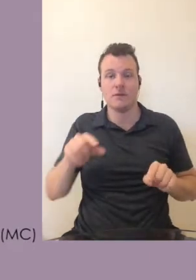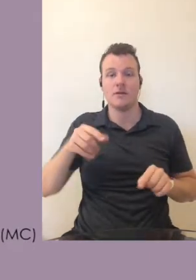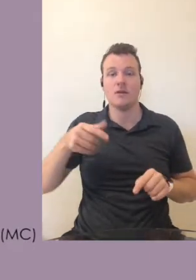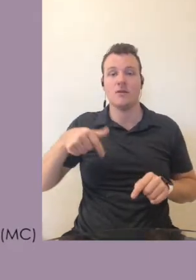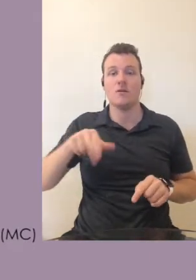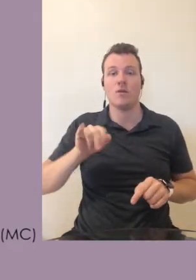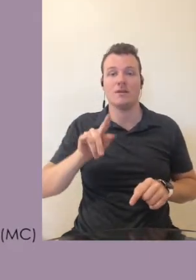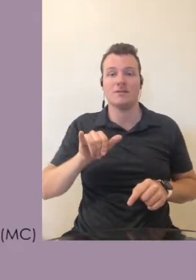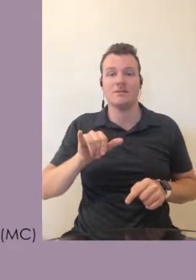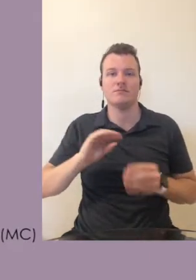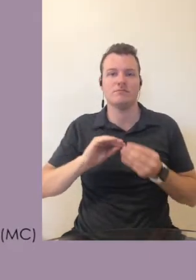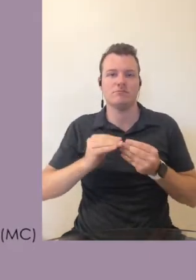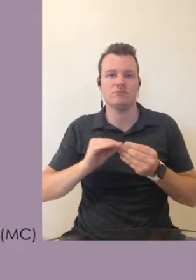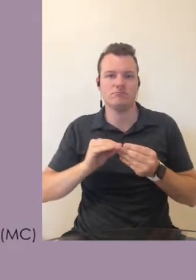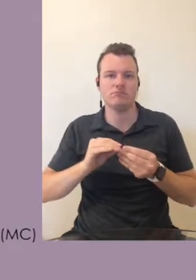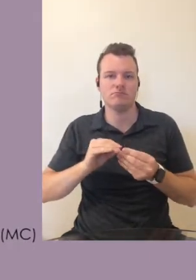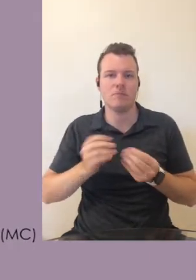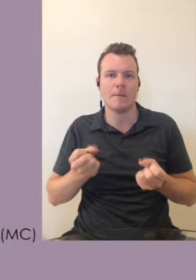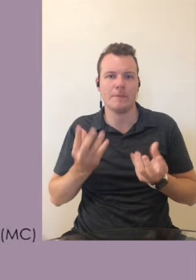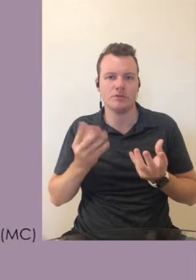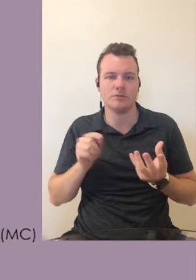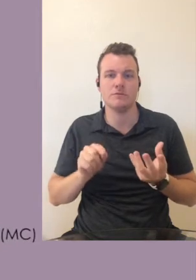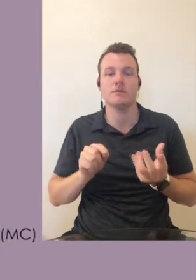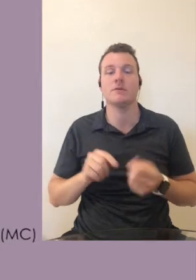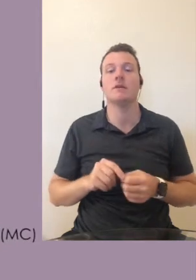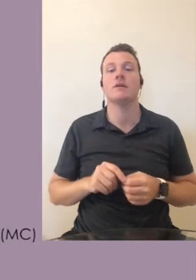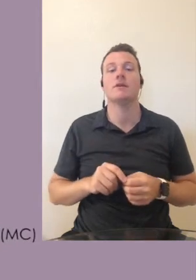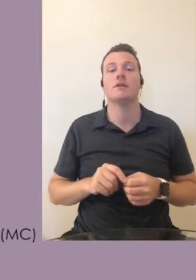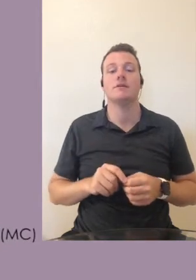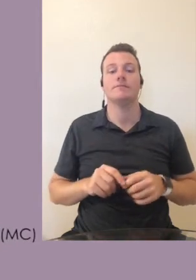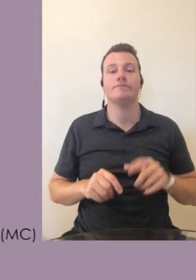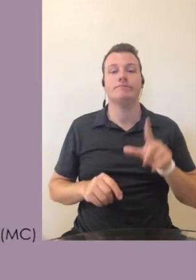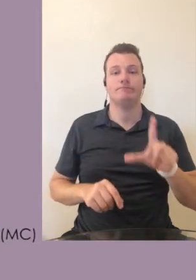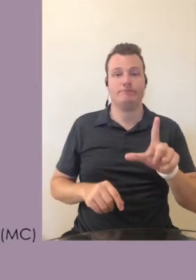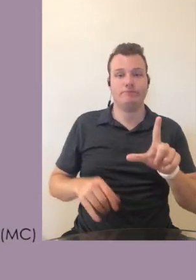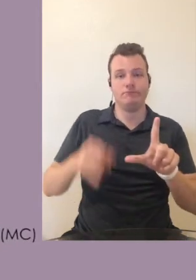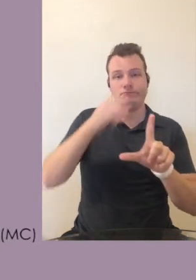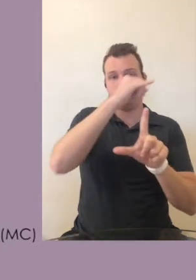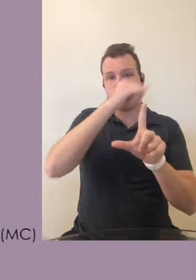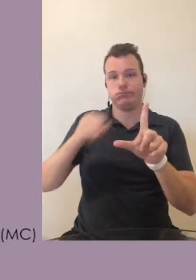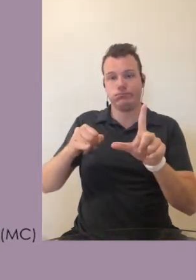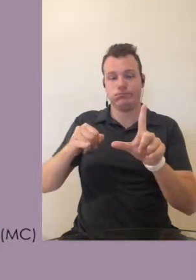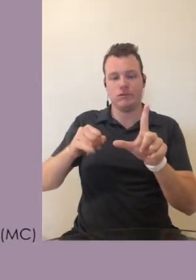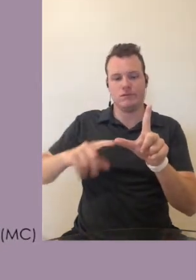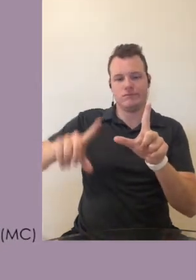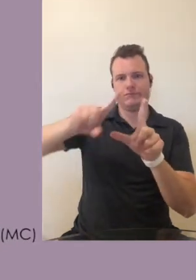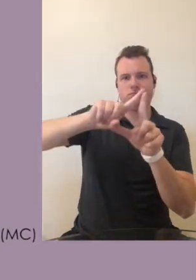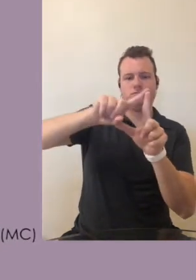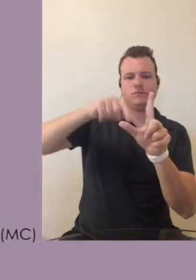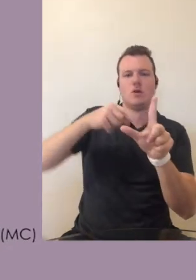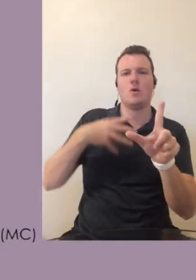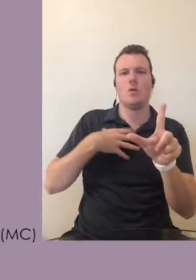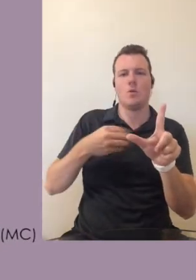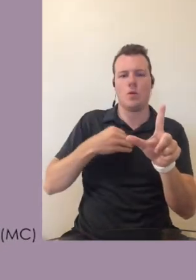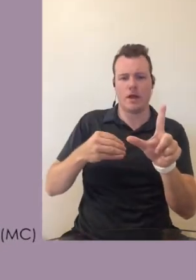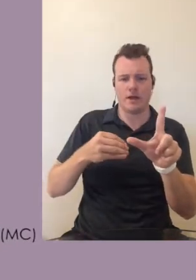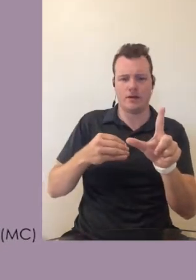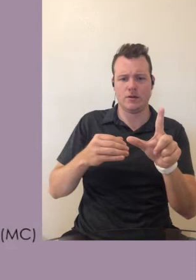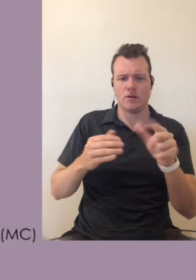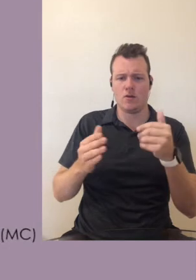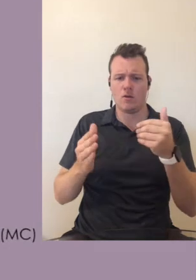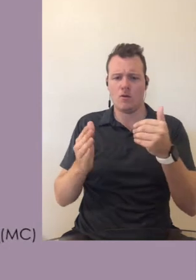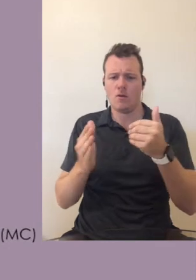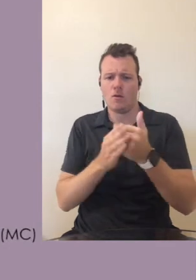you see quantity. And then what you'll see is a white bar, and next to it, it says